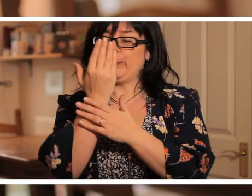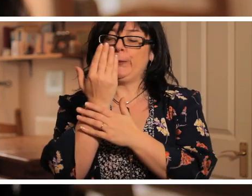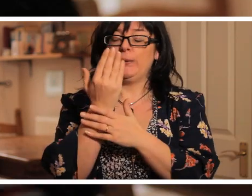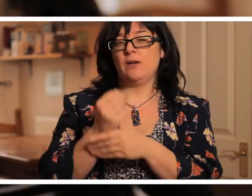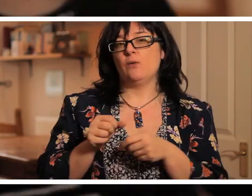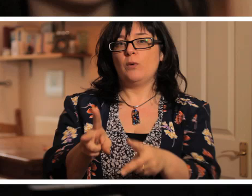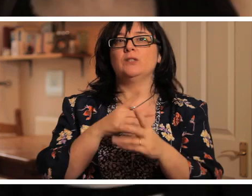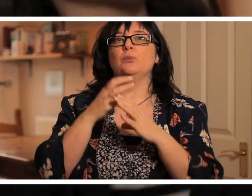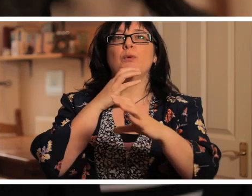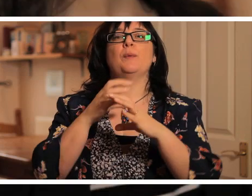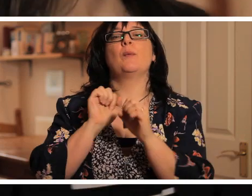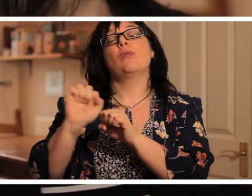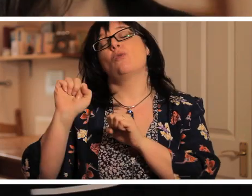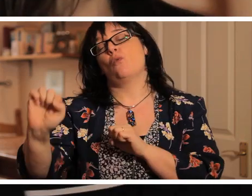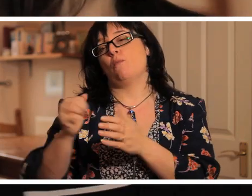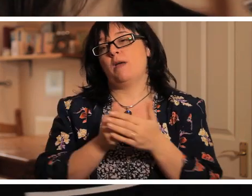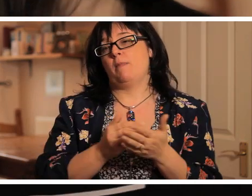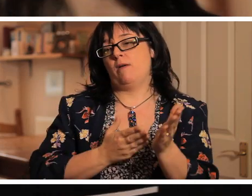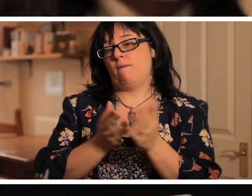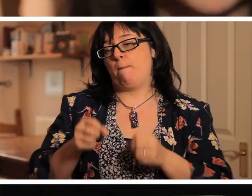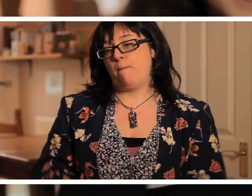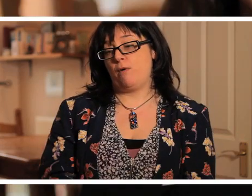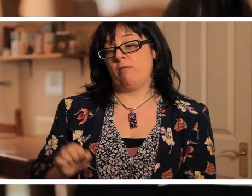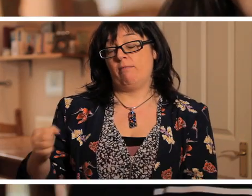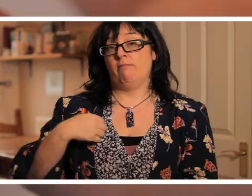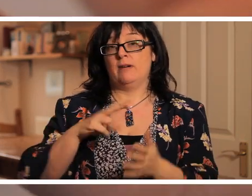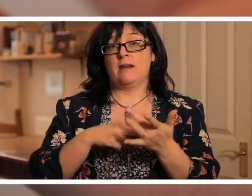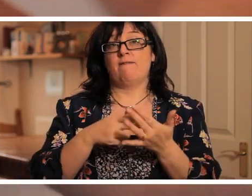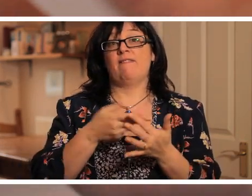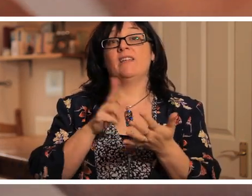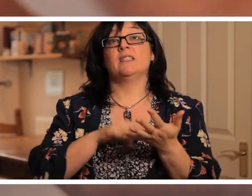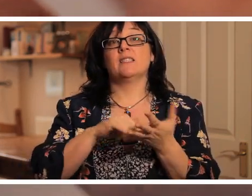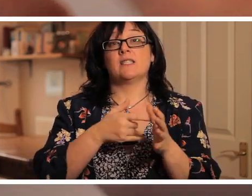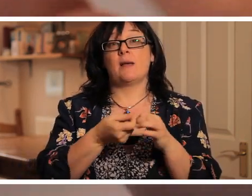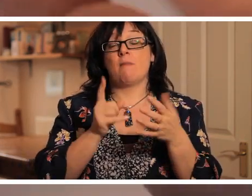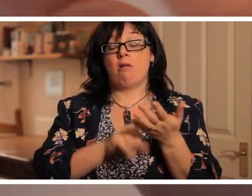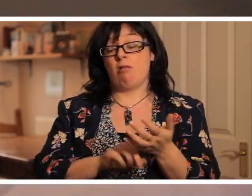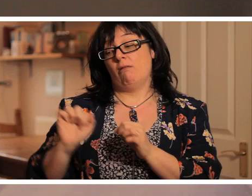Vivien Sabel, and this is Blossom Sabel.